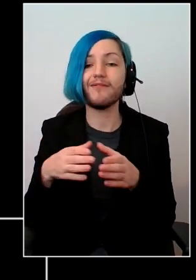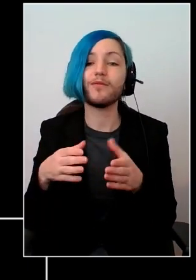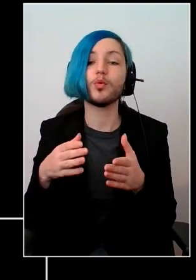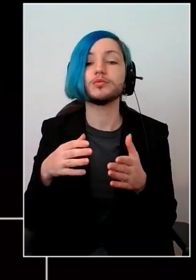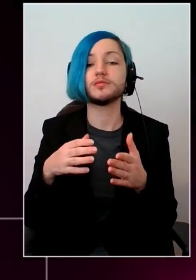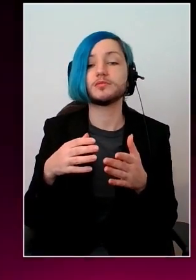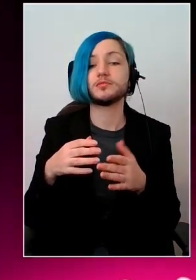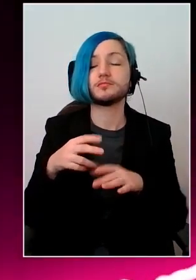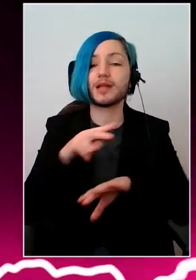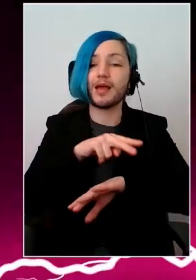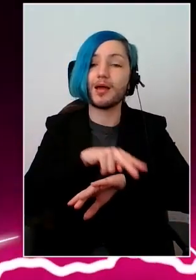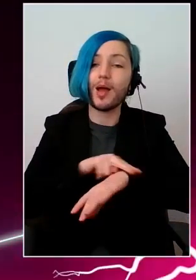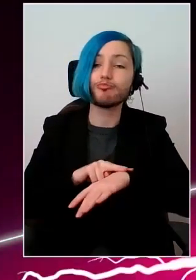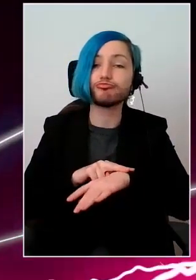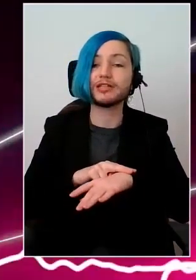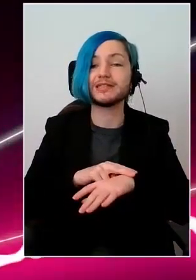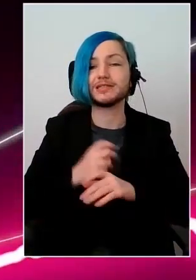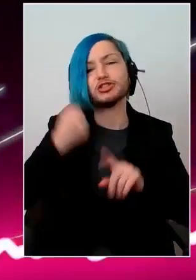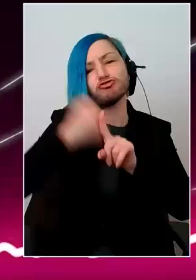Warling.